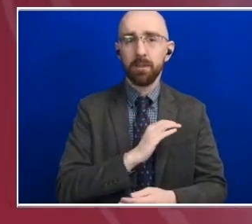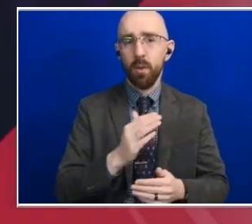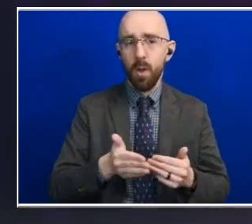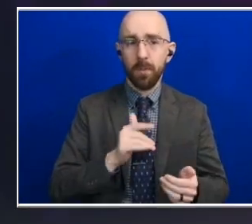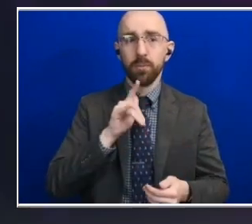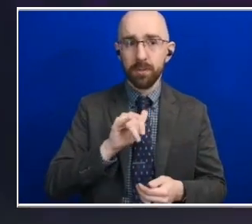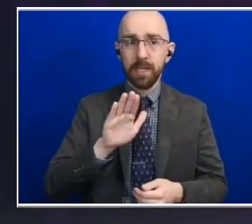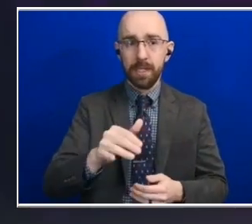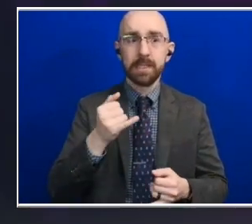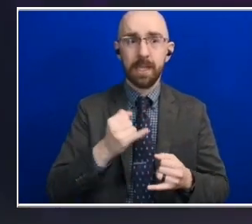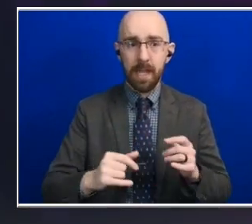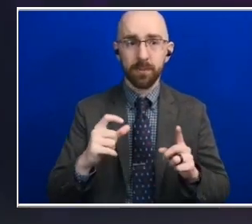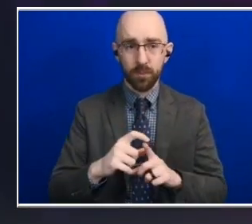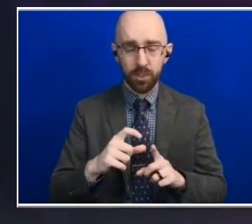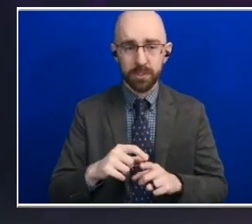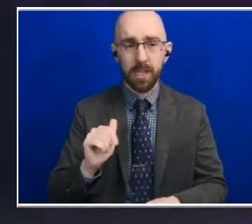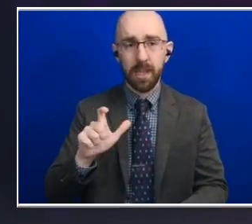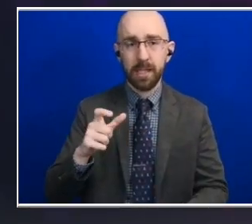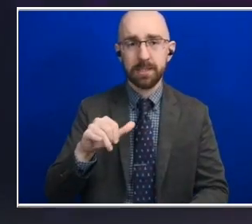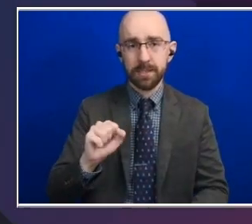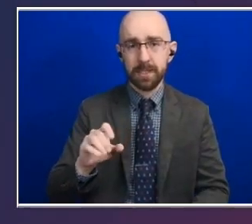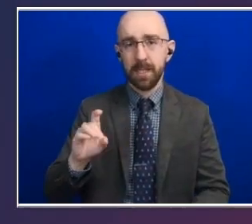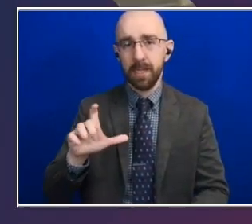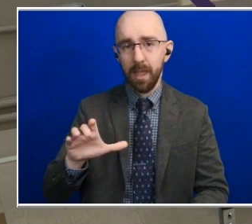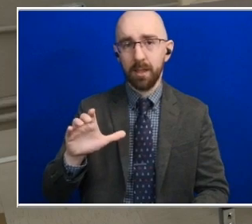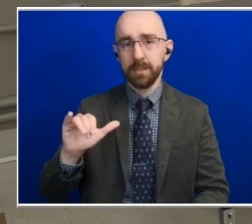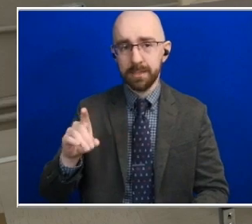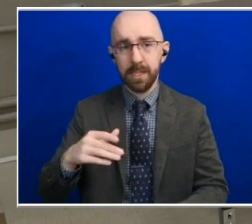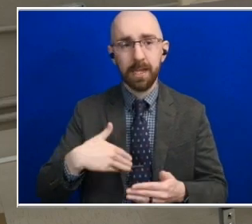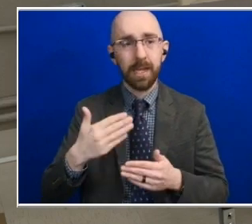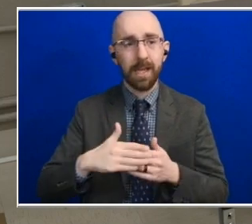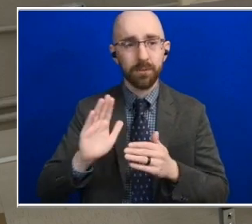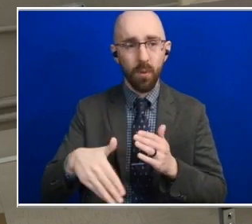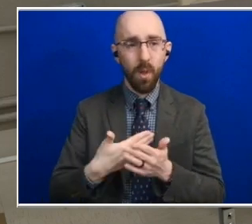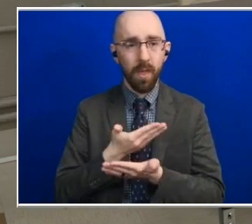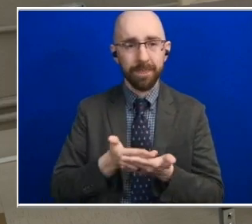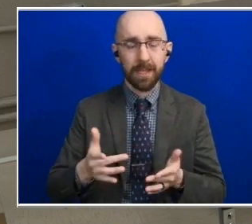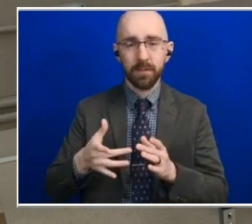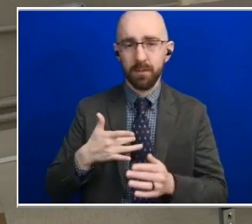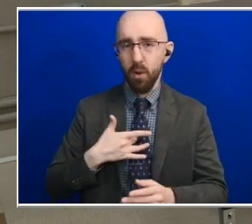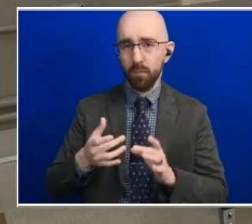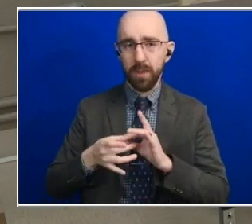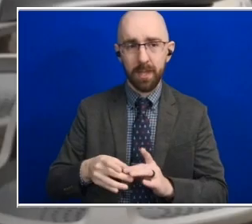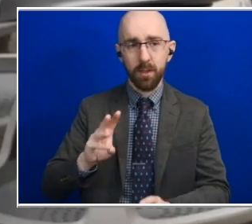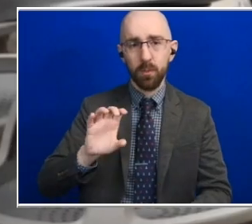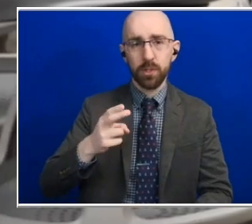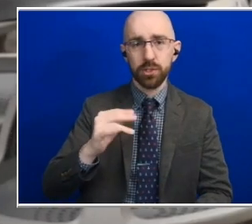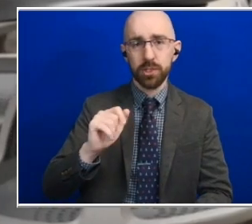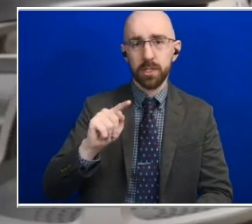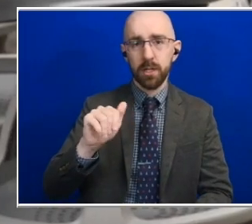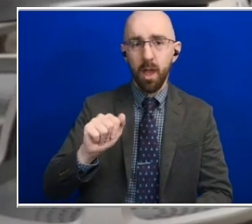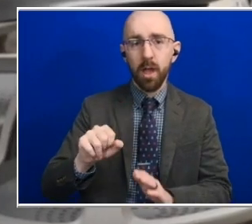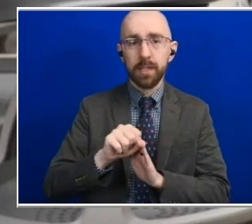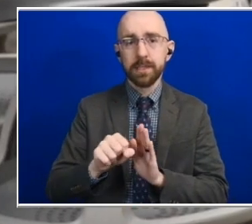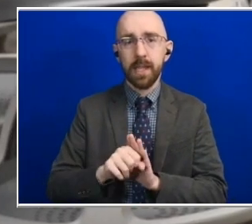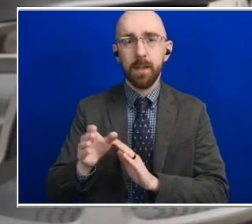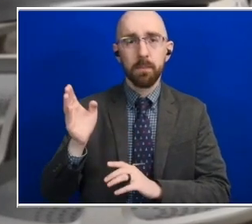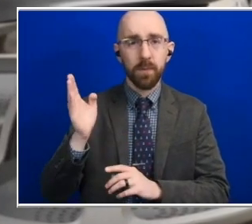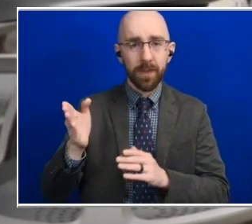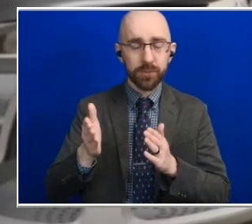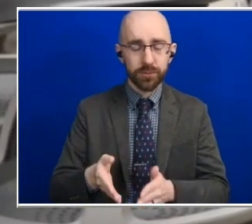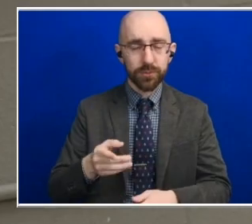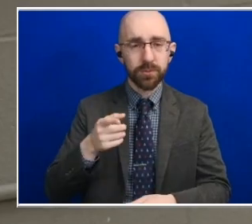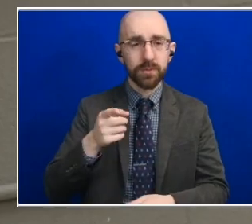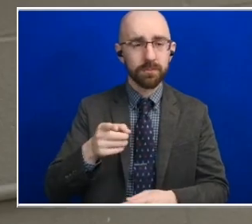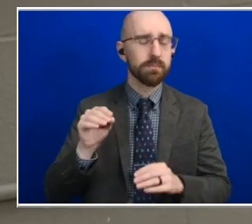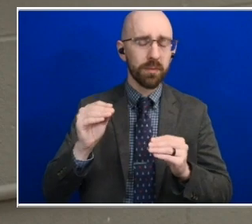words. I'm Alexis Del Cid on the next All Things Heart. The Wichita State professor who wound up being the first of his kind here at the